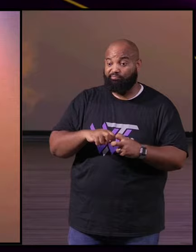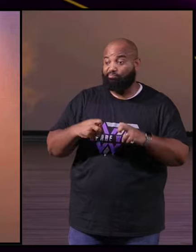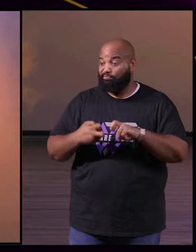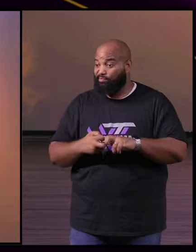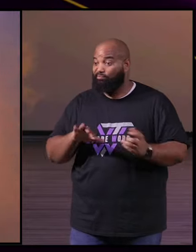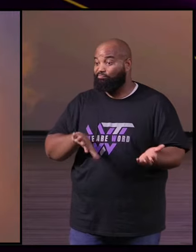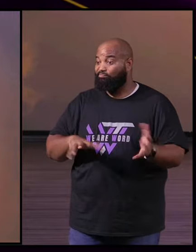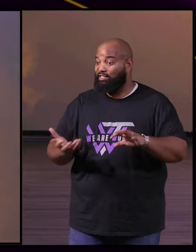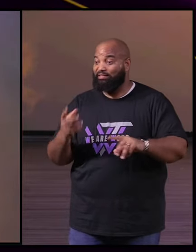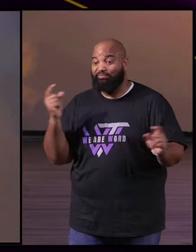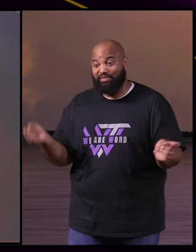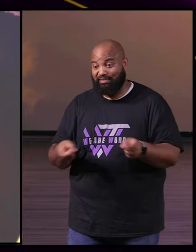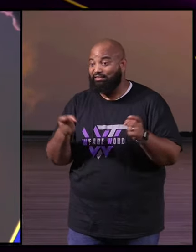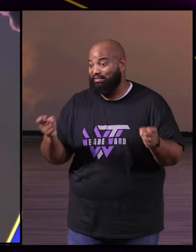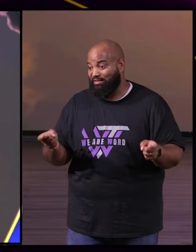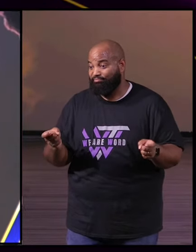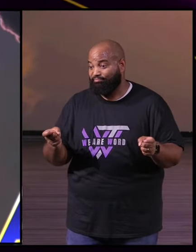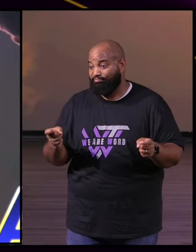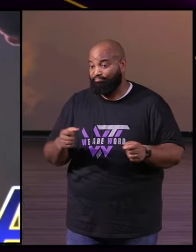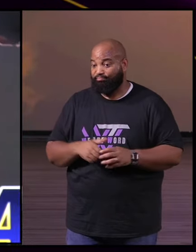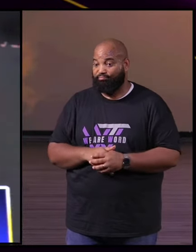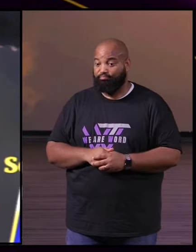Here's his story.